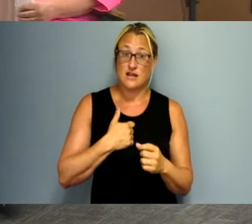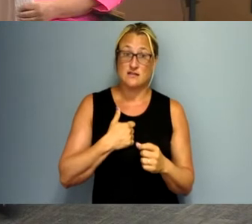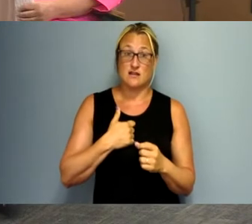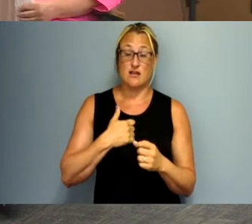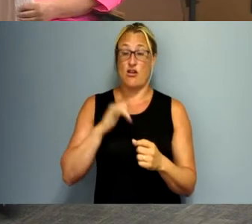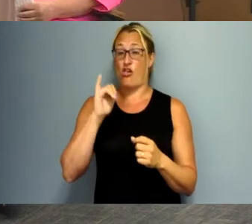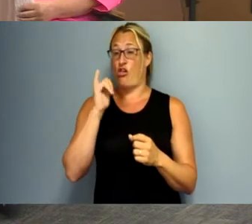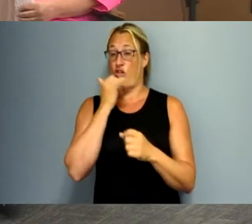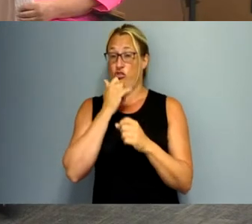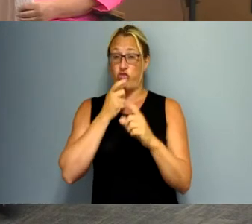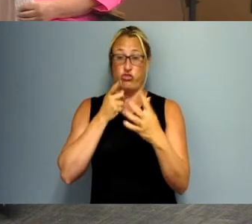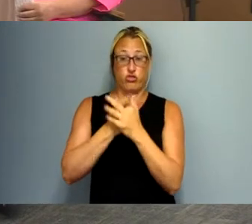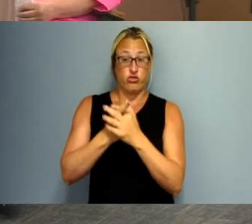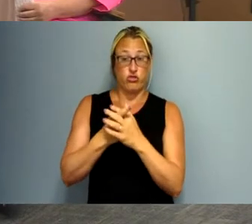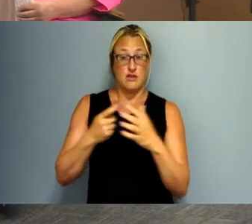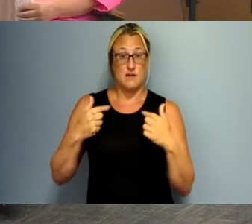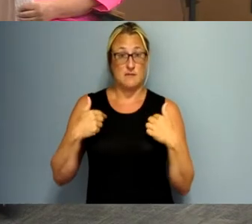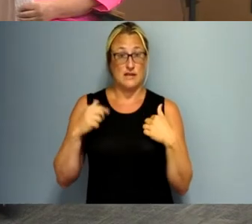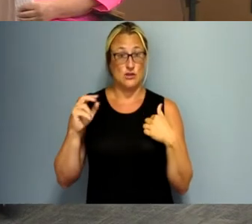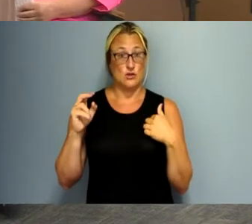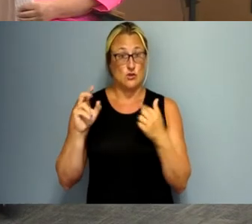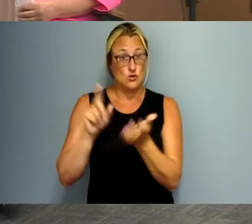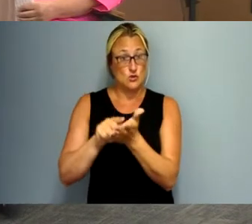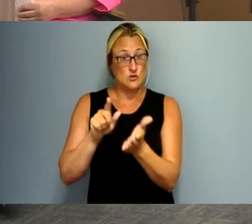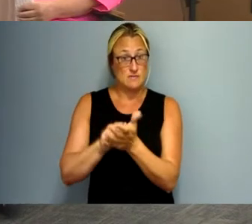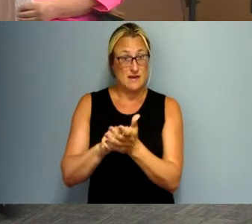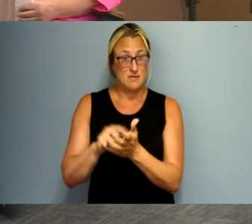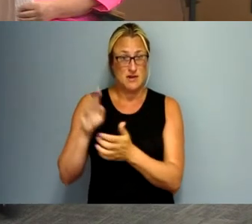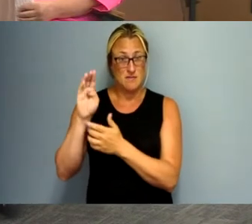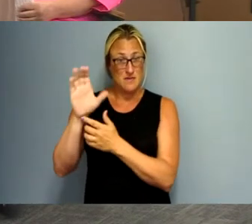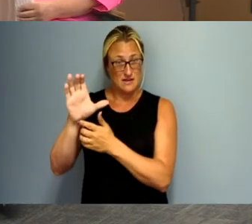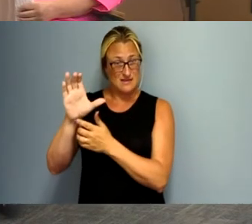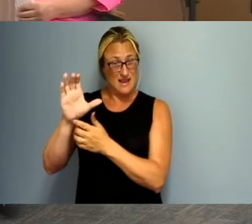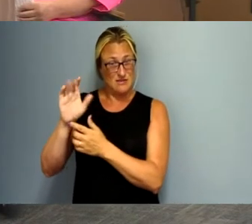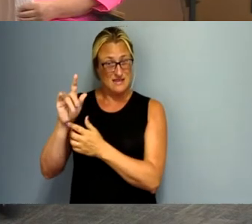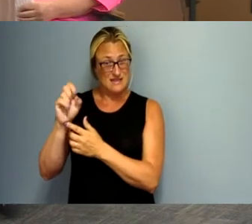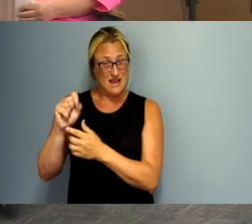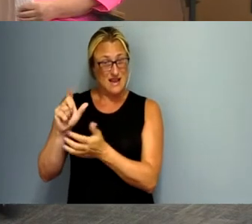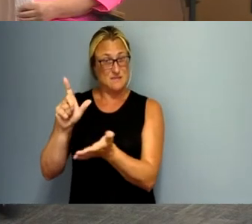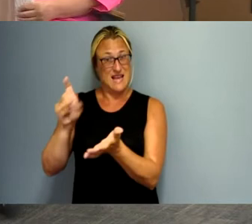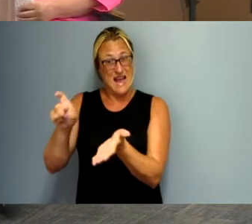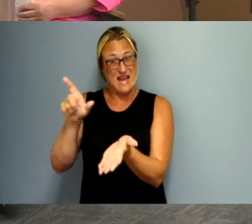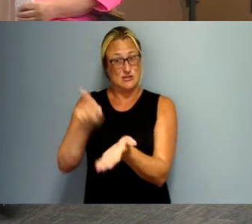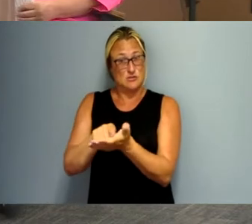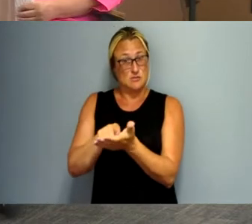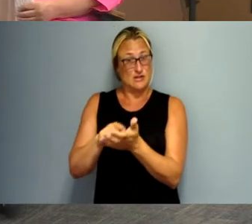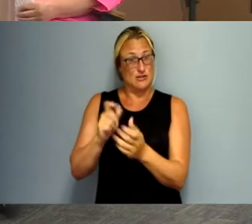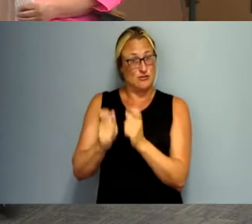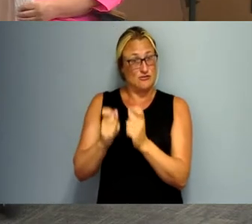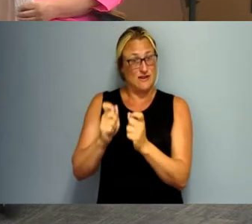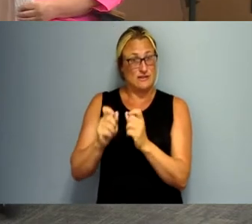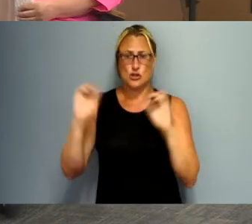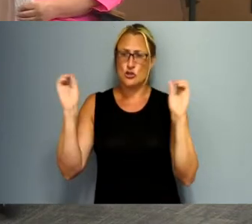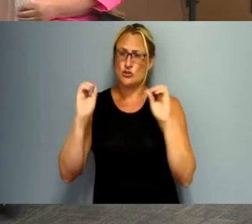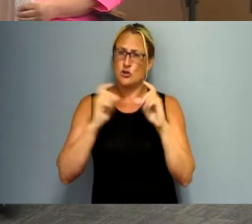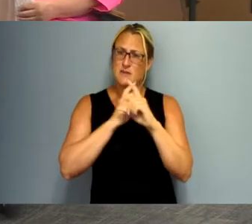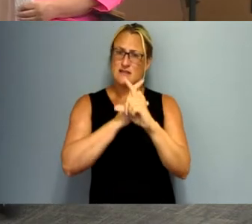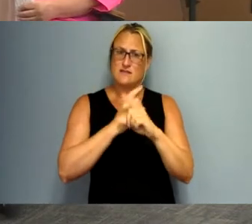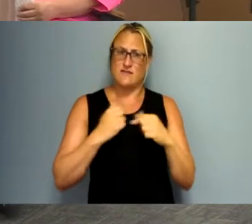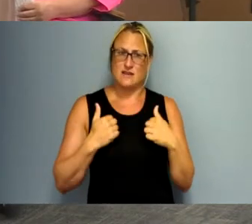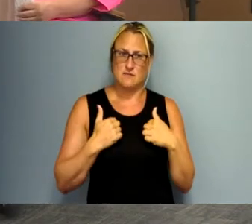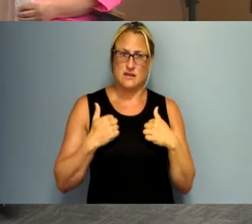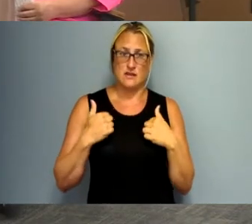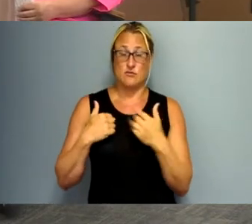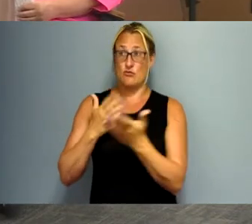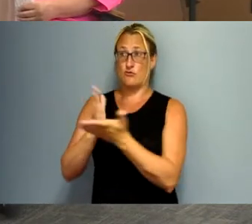newspaper to where the Bucks County Courier-Times actually had to print a correction, right? And nobody defended me. I had to, through right to know, obtain the